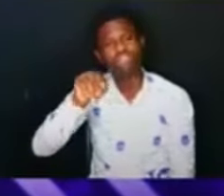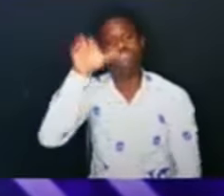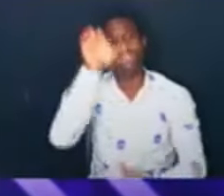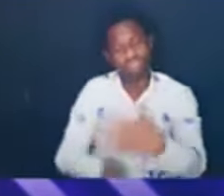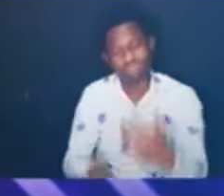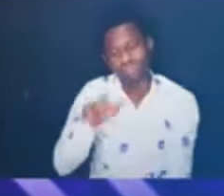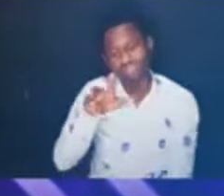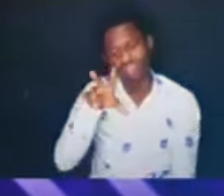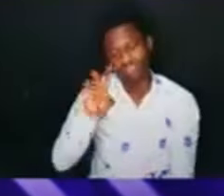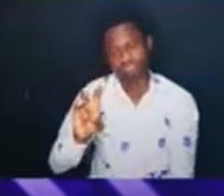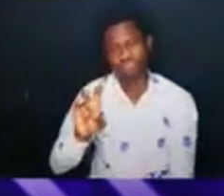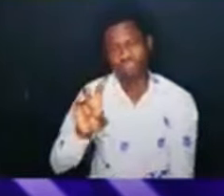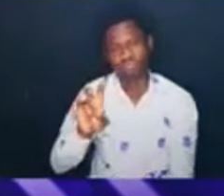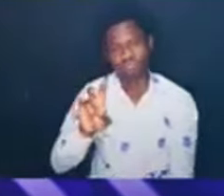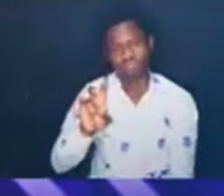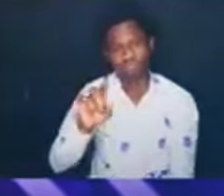Genesis 37.